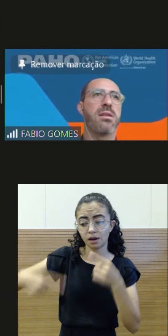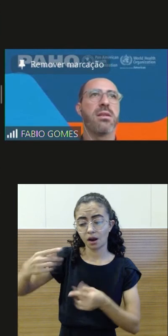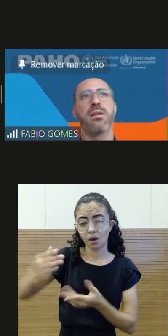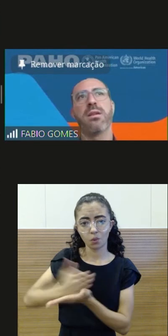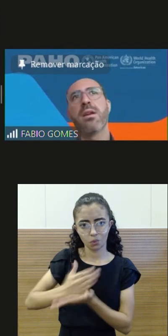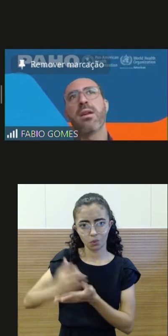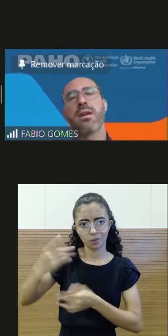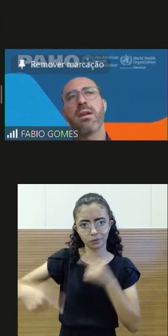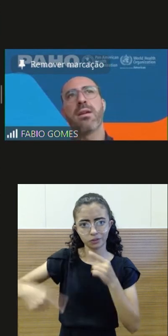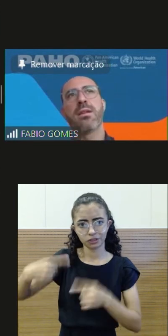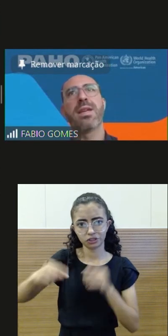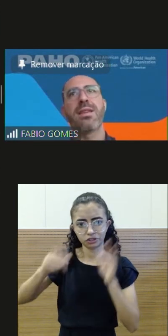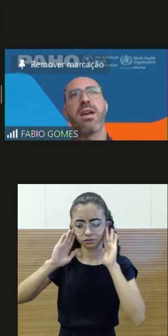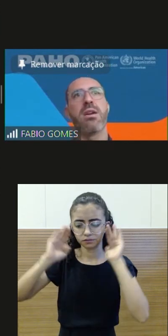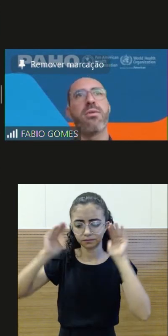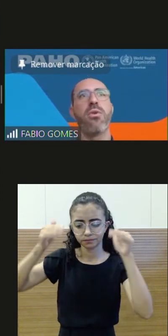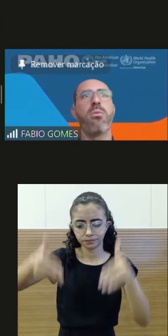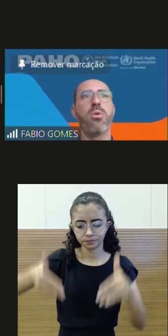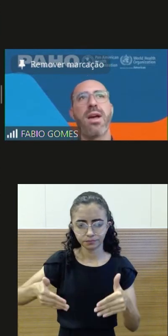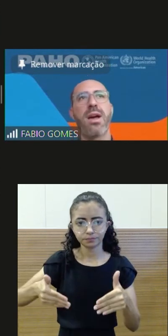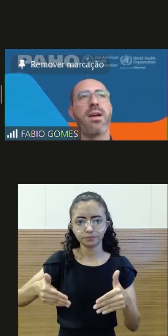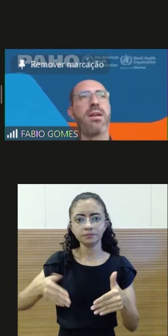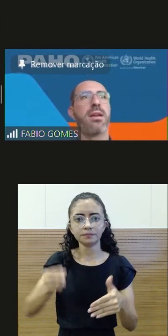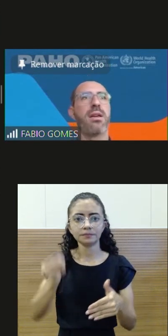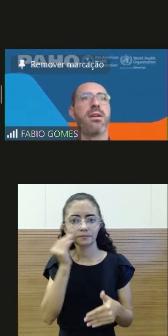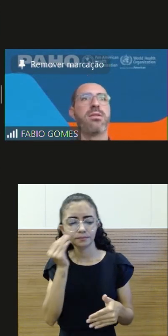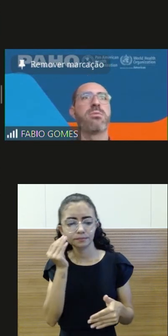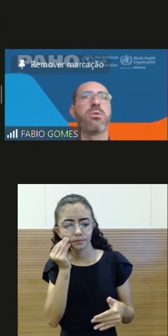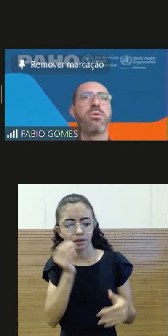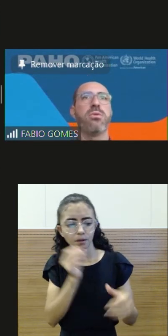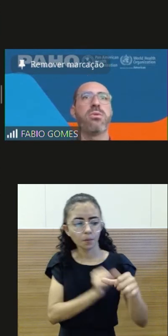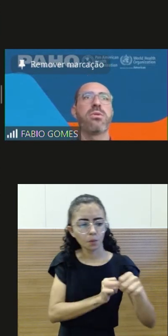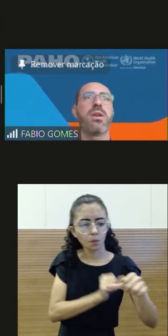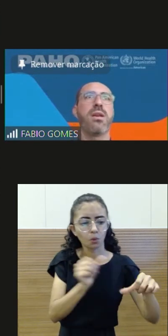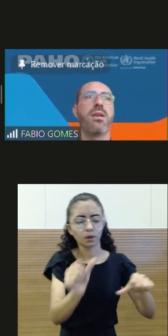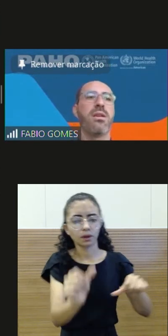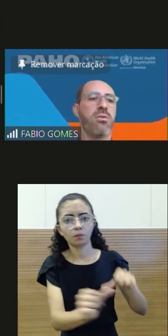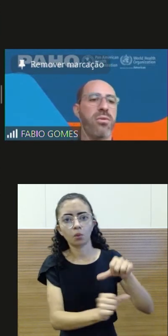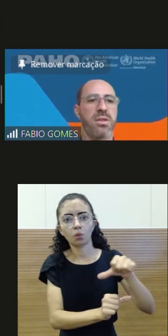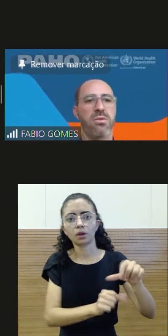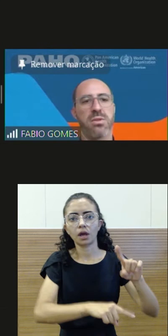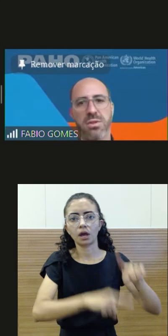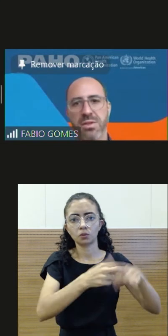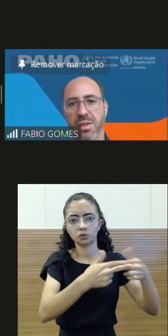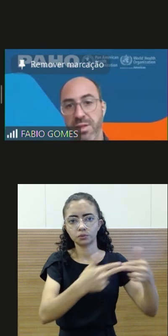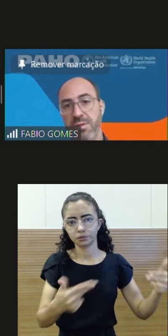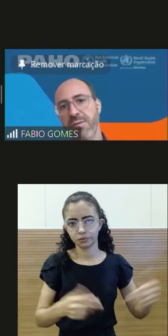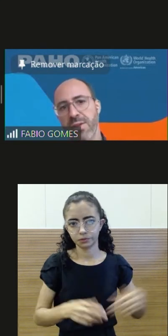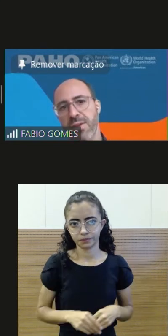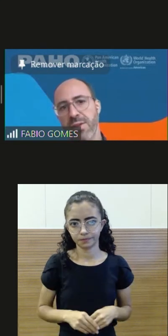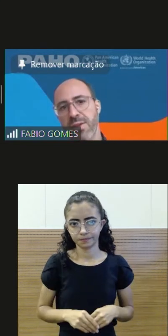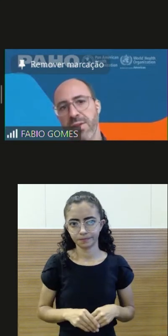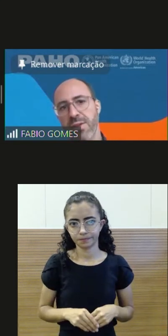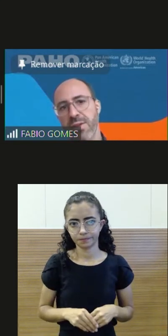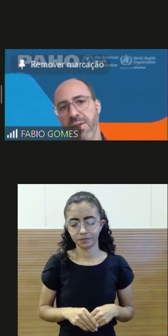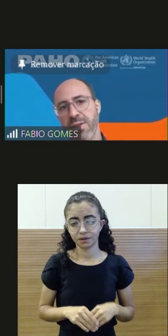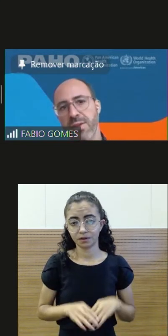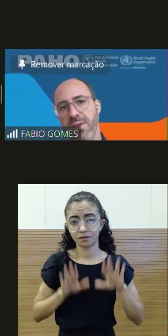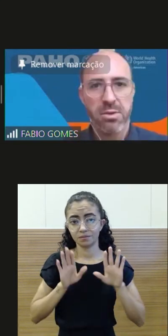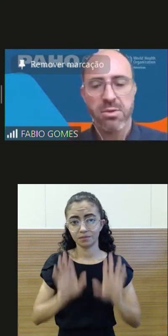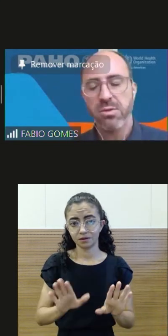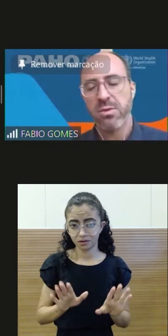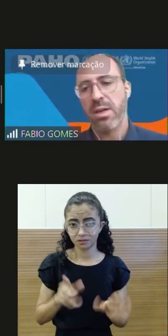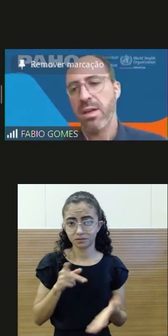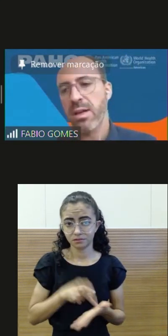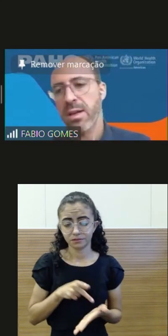sometimes some policies are centered in trying to reformulate these products. And